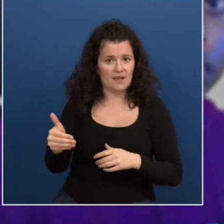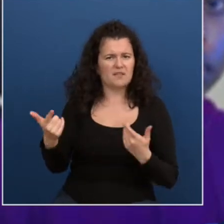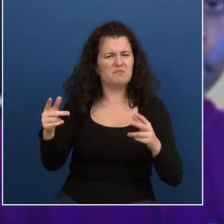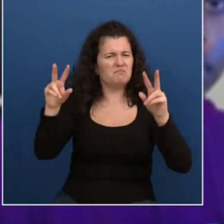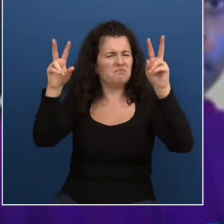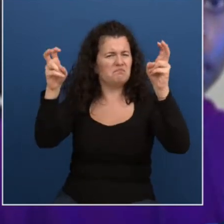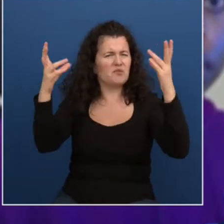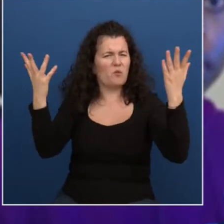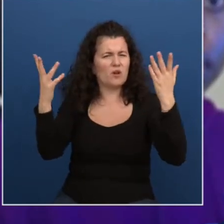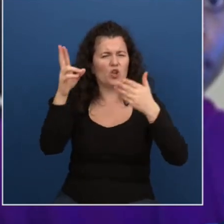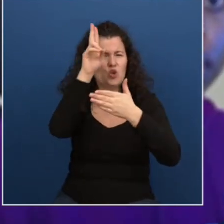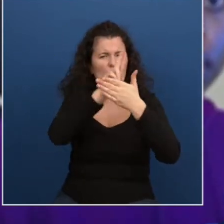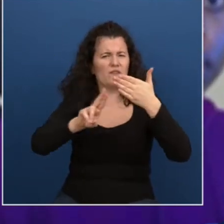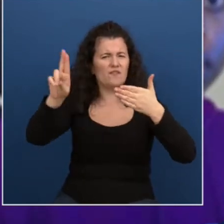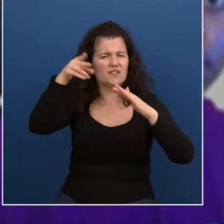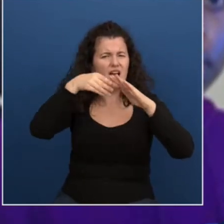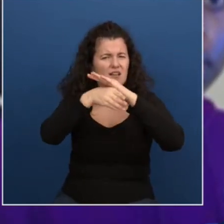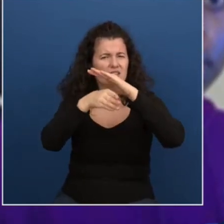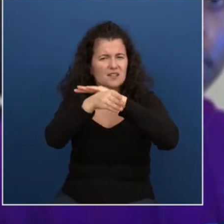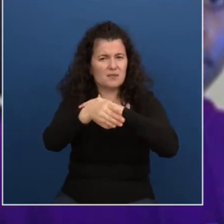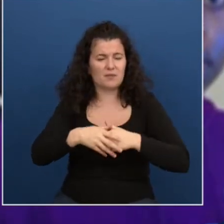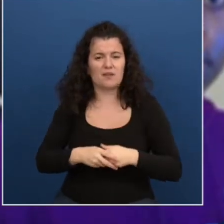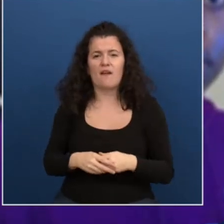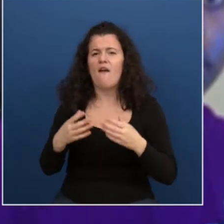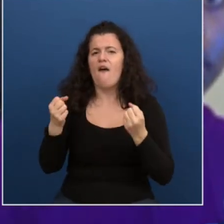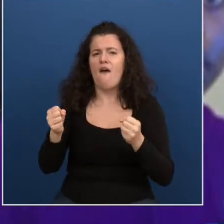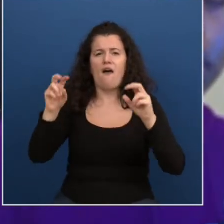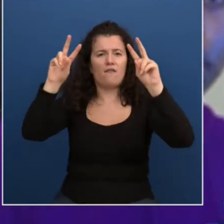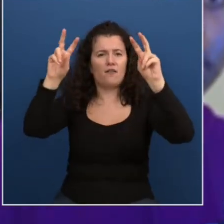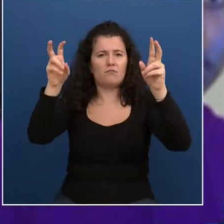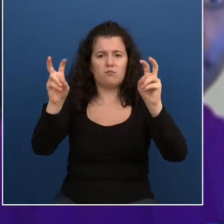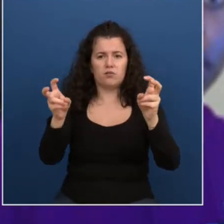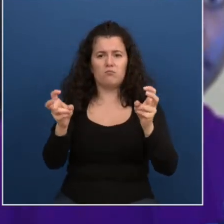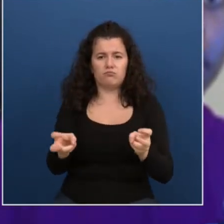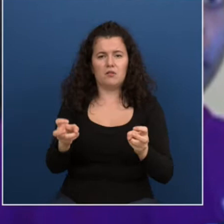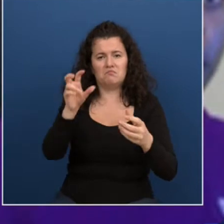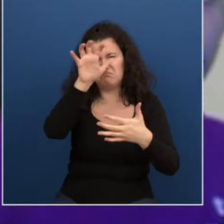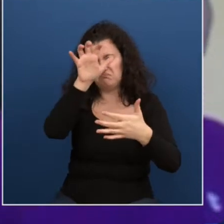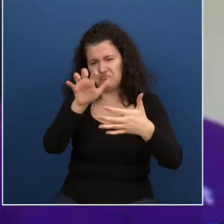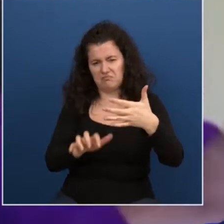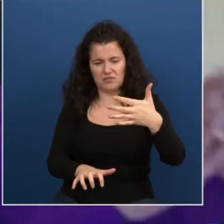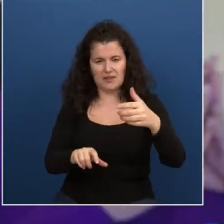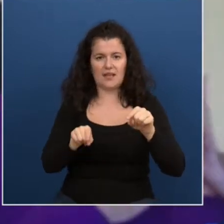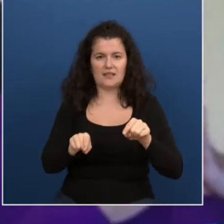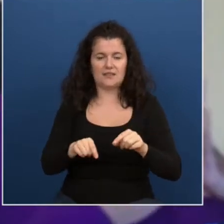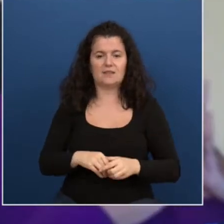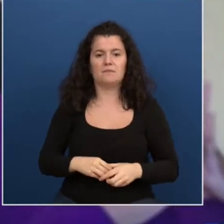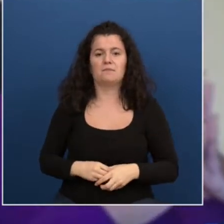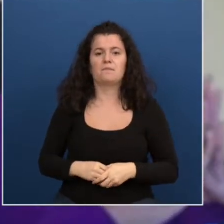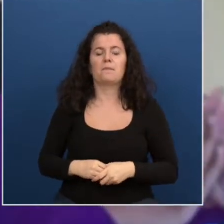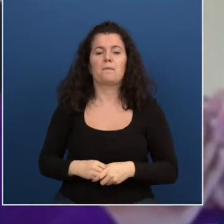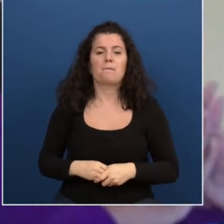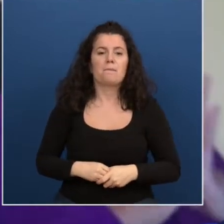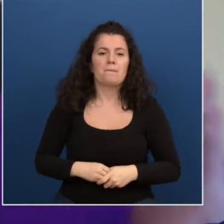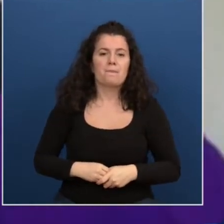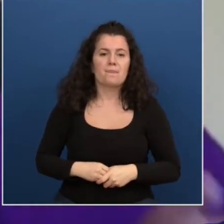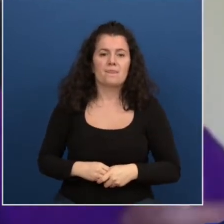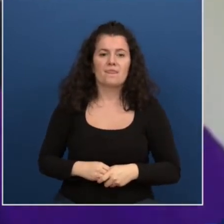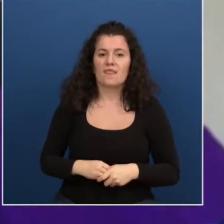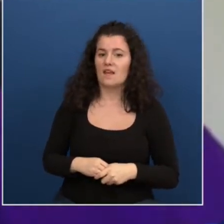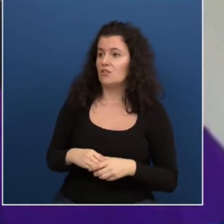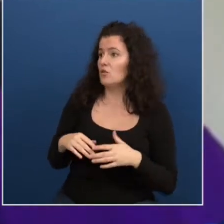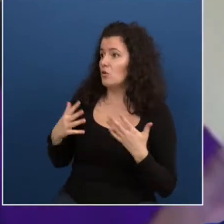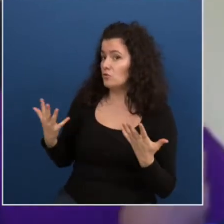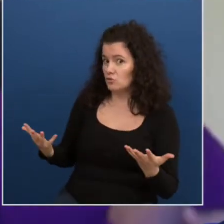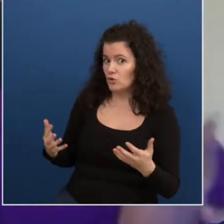with images, some submenus, a form to apply, and some text at the bottom. So, John, if you were interacting